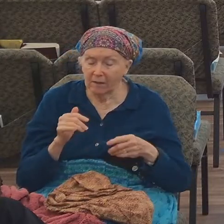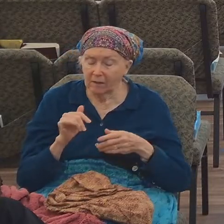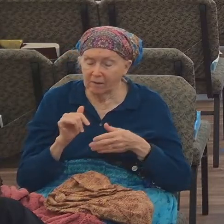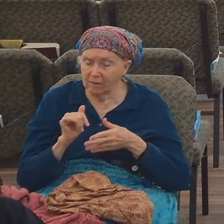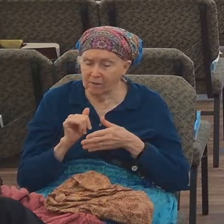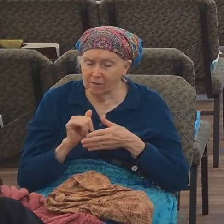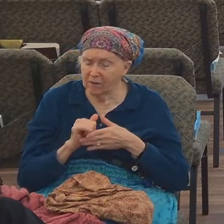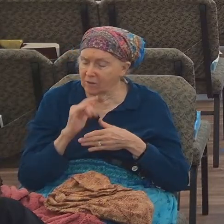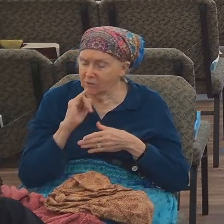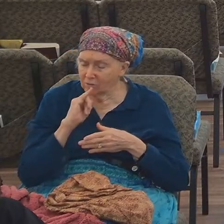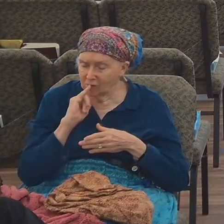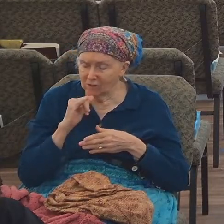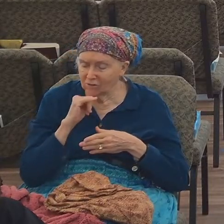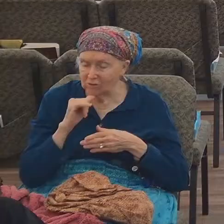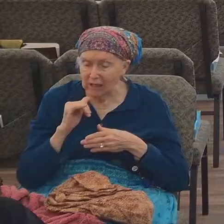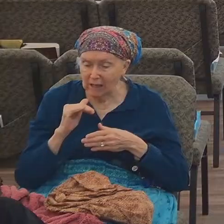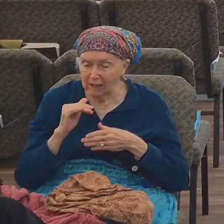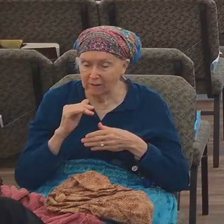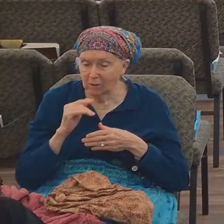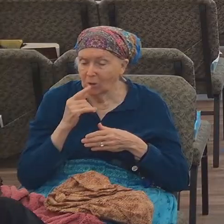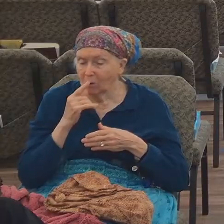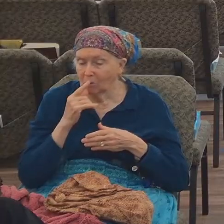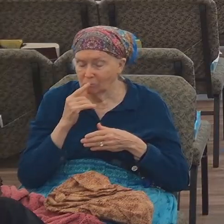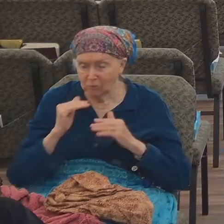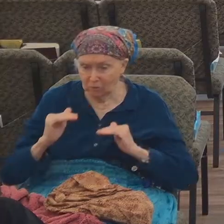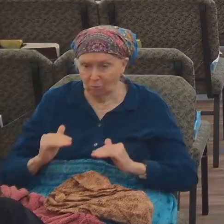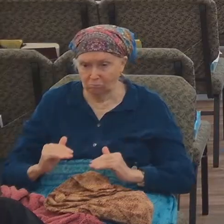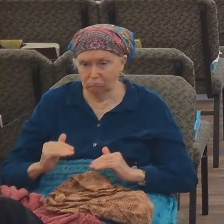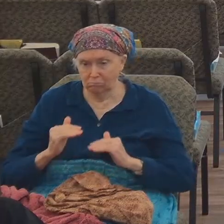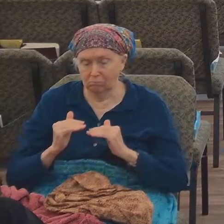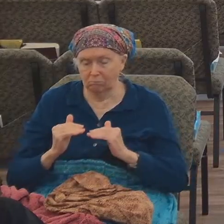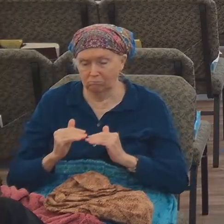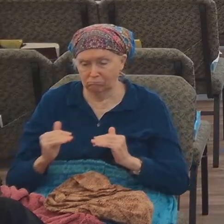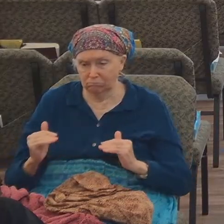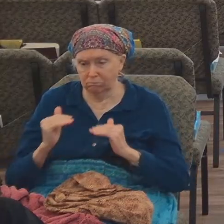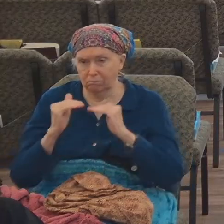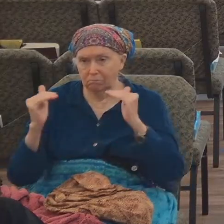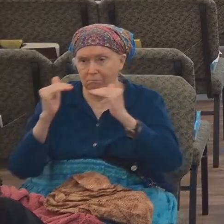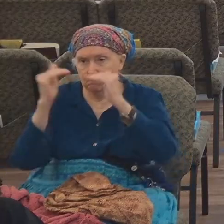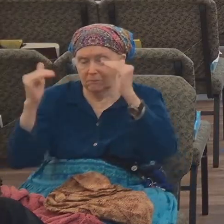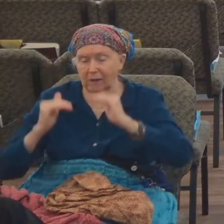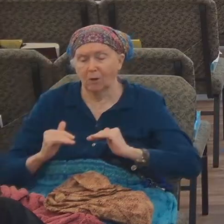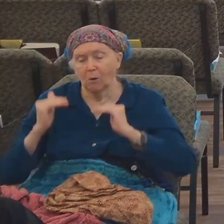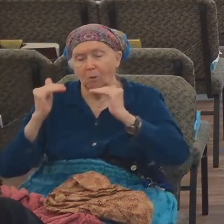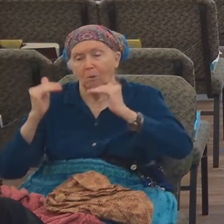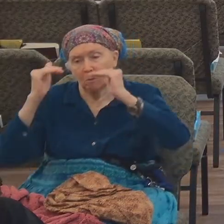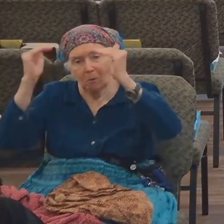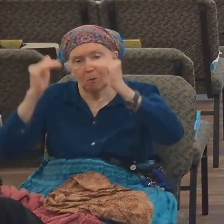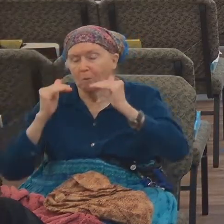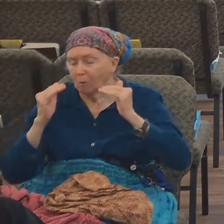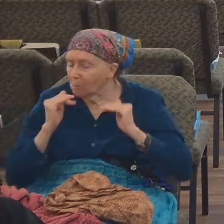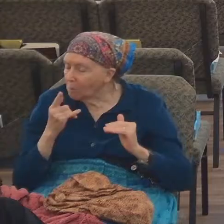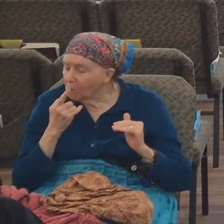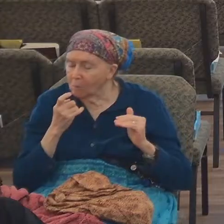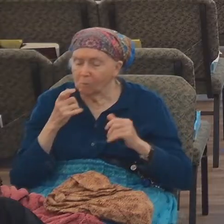hierarchical. Is that a word? Is that right? Okay. Yeah. Exactly. Right. What would that communicate? Like,